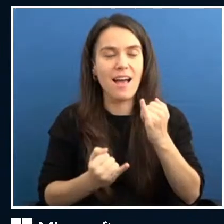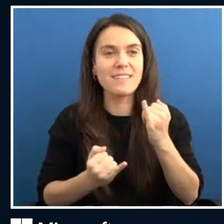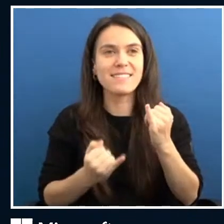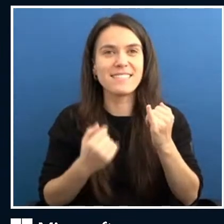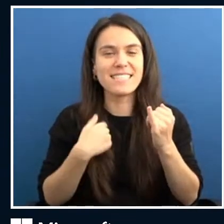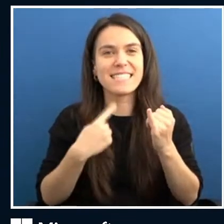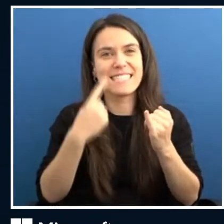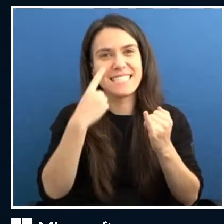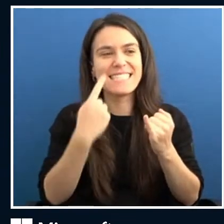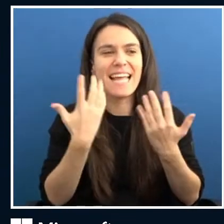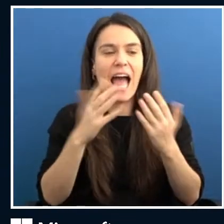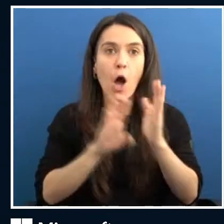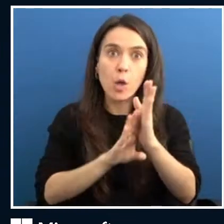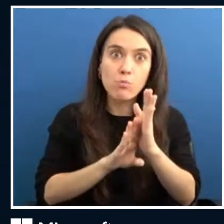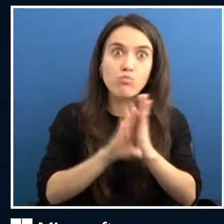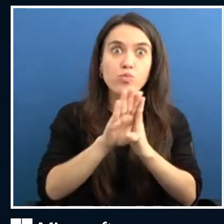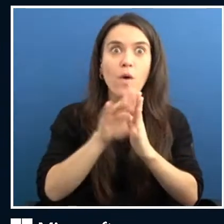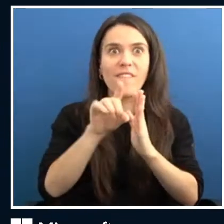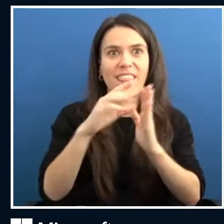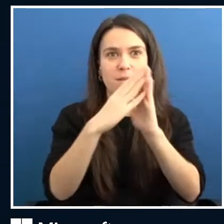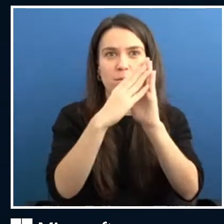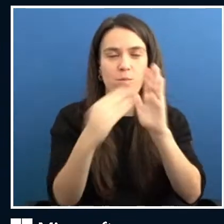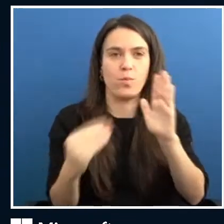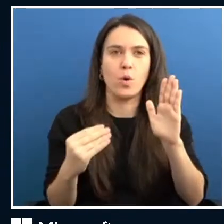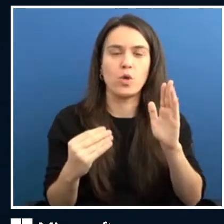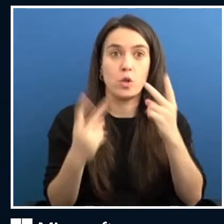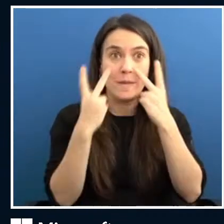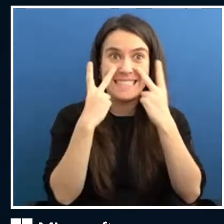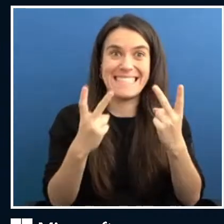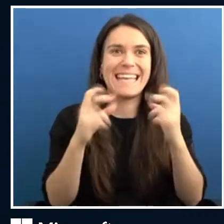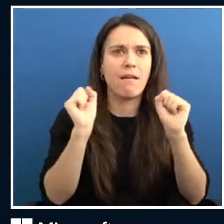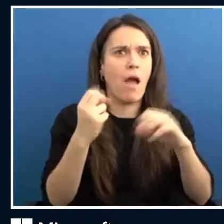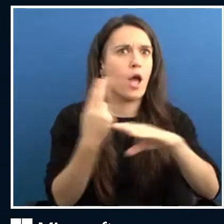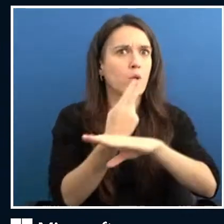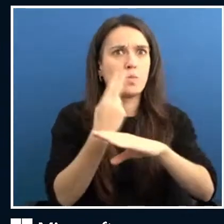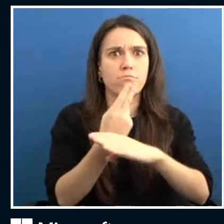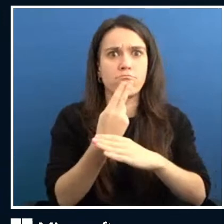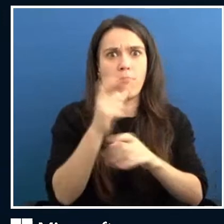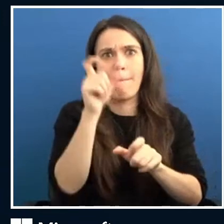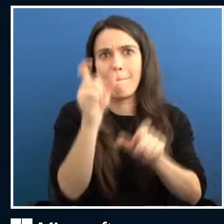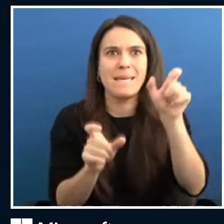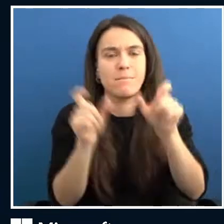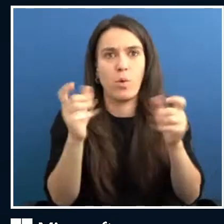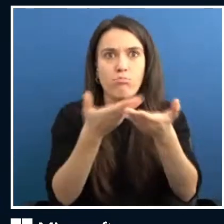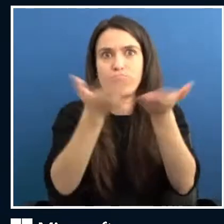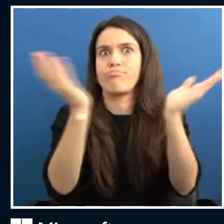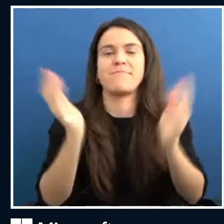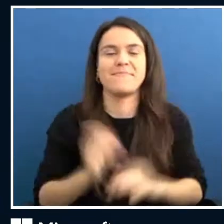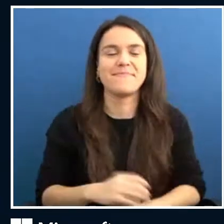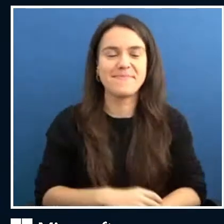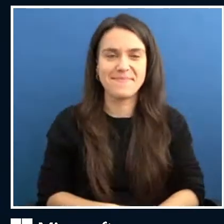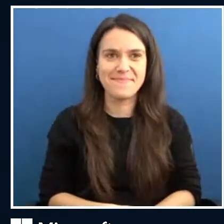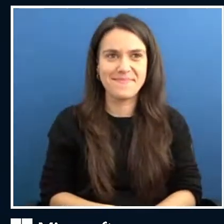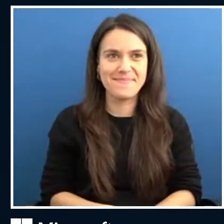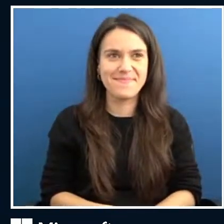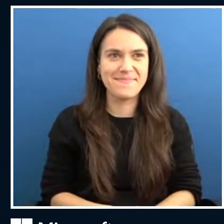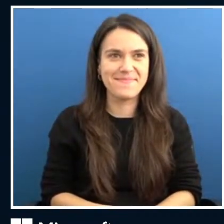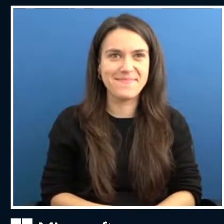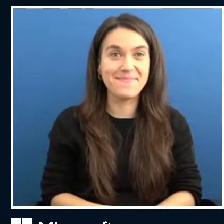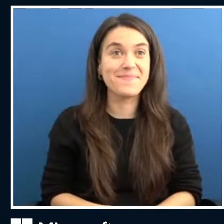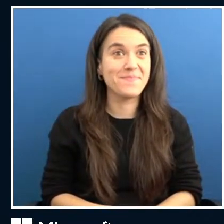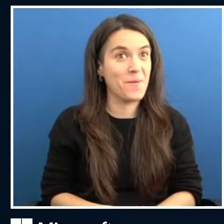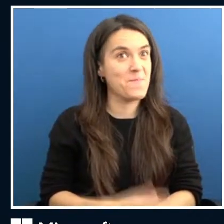improve this model so that it can be used by people in real time. So yeah, let's get started.